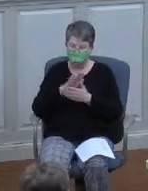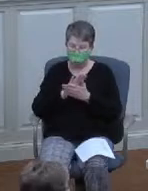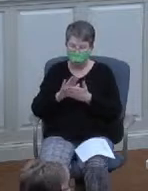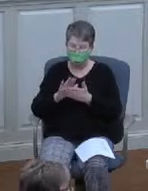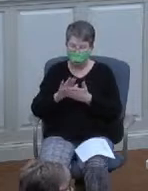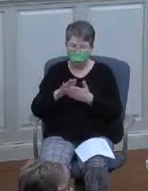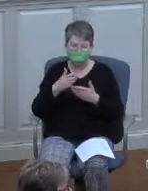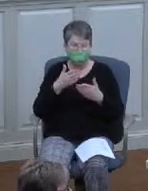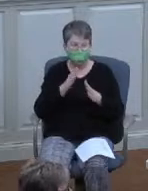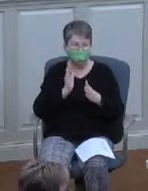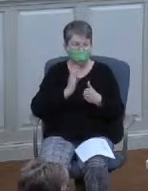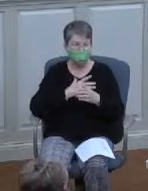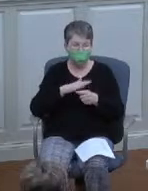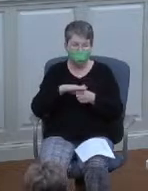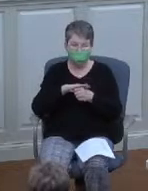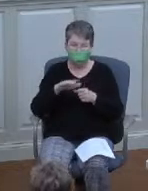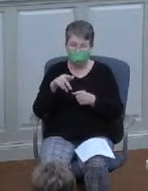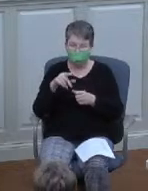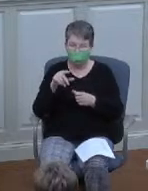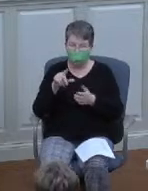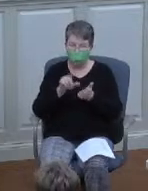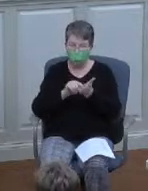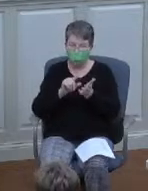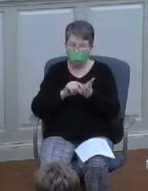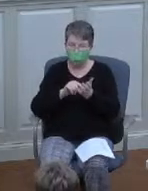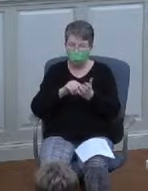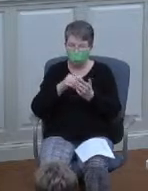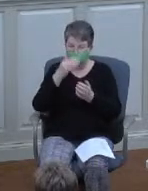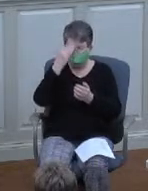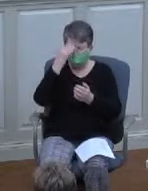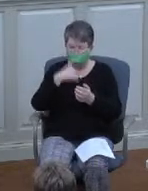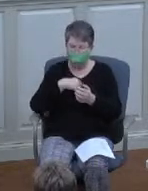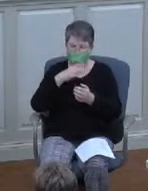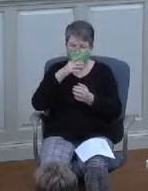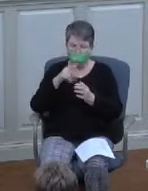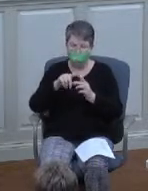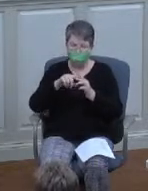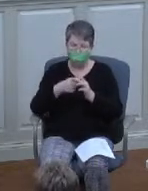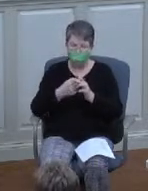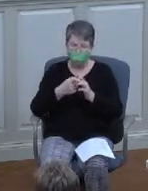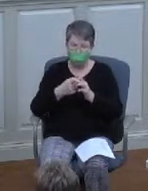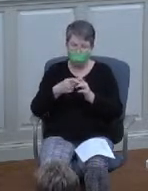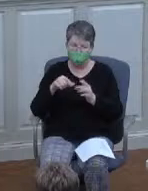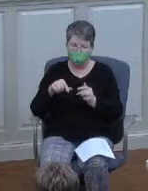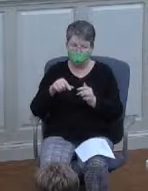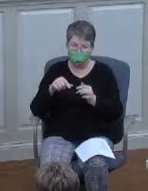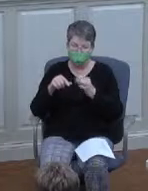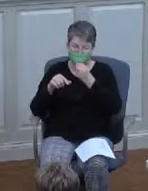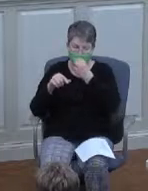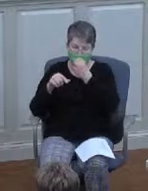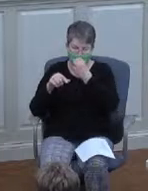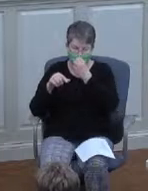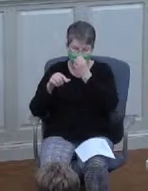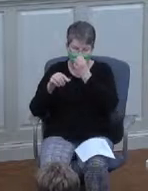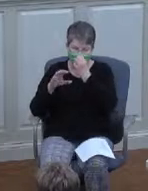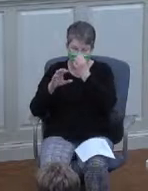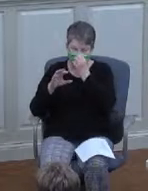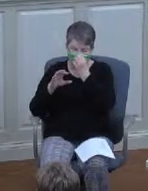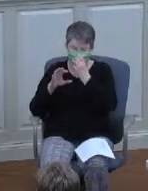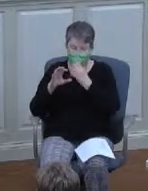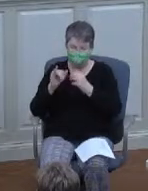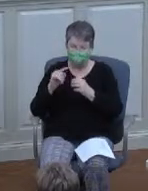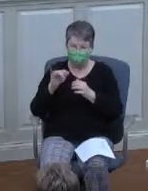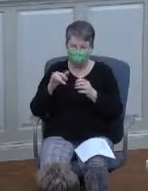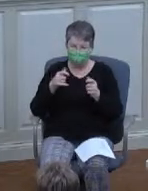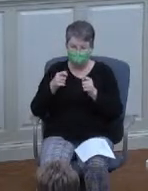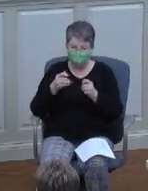our local press know when we're gonna start that. This is a great photo op for the city manager and the city codes enforcement